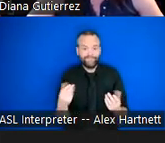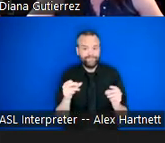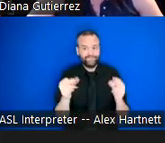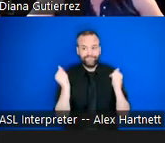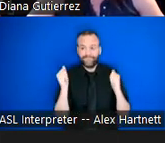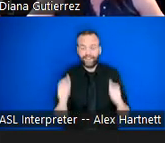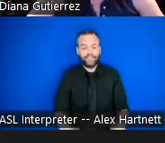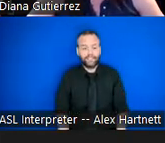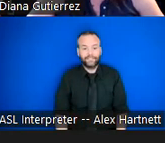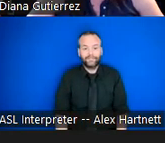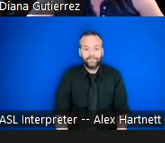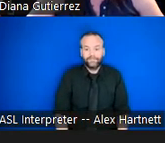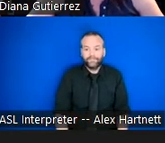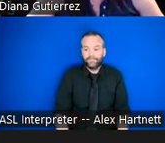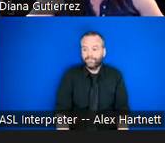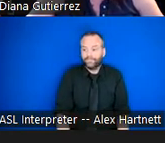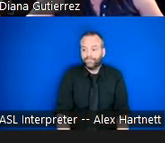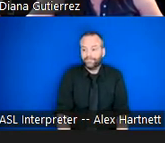registration.